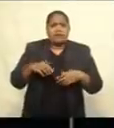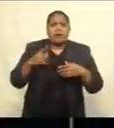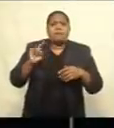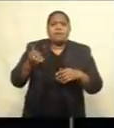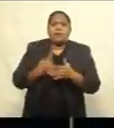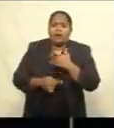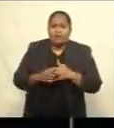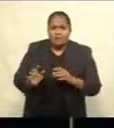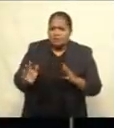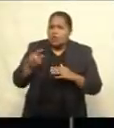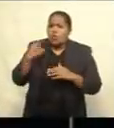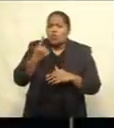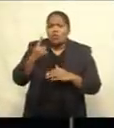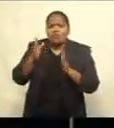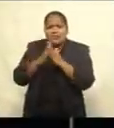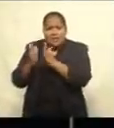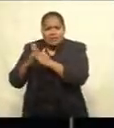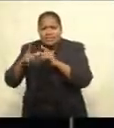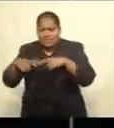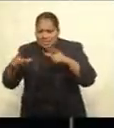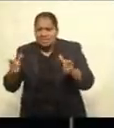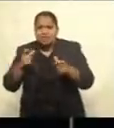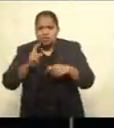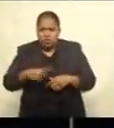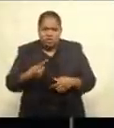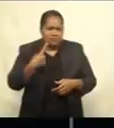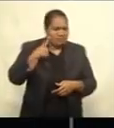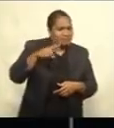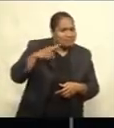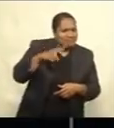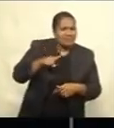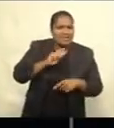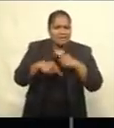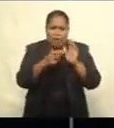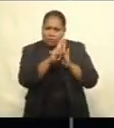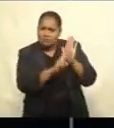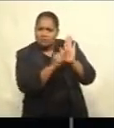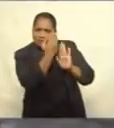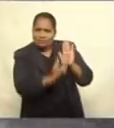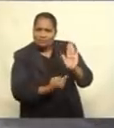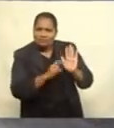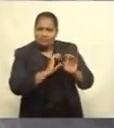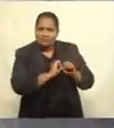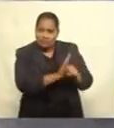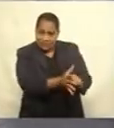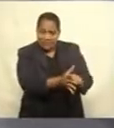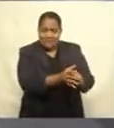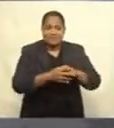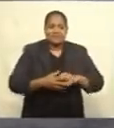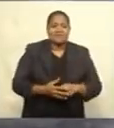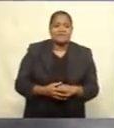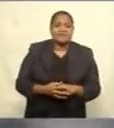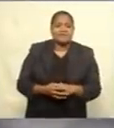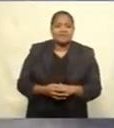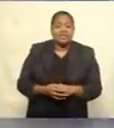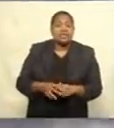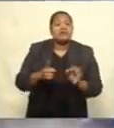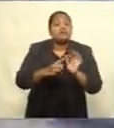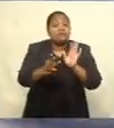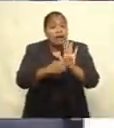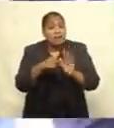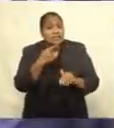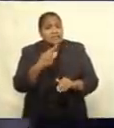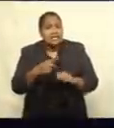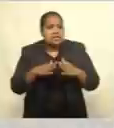who continue to disregard safety measures. Details with Josiah Nanunga. The Prime Minister says it's come to